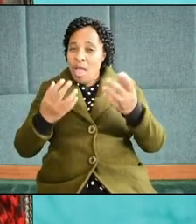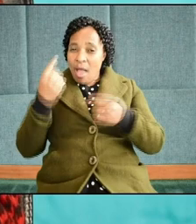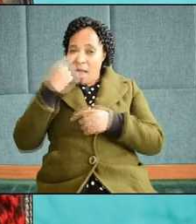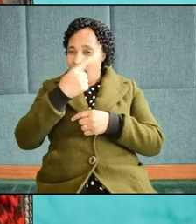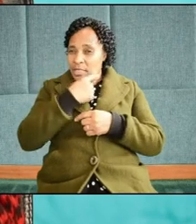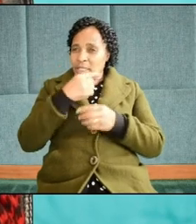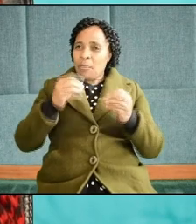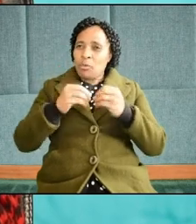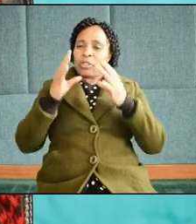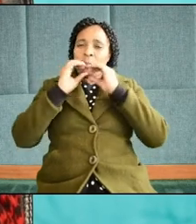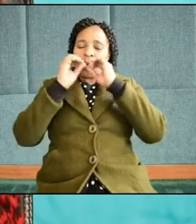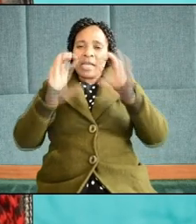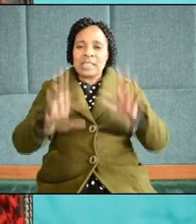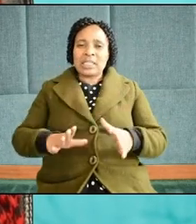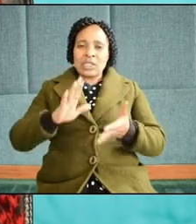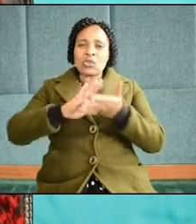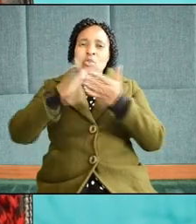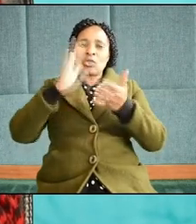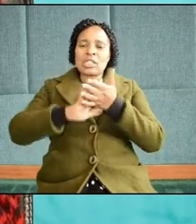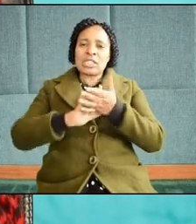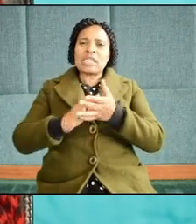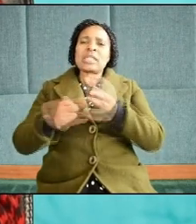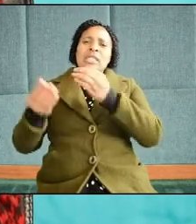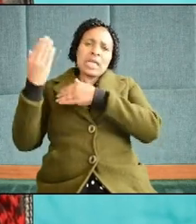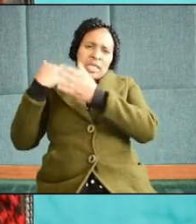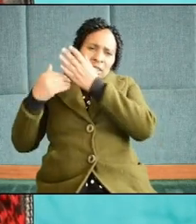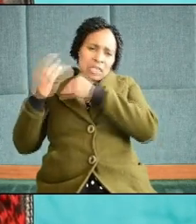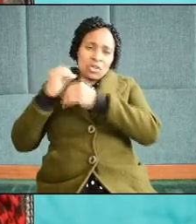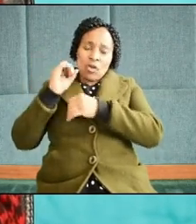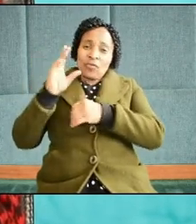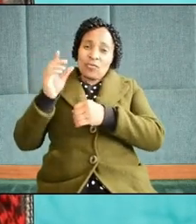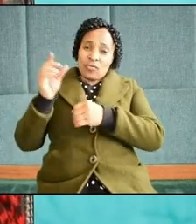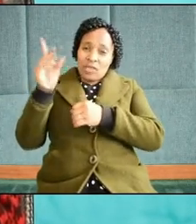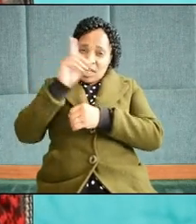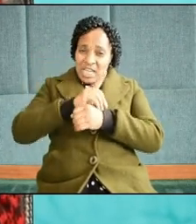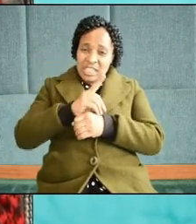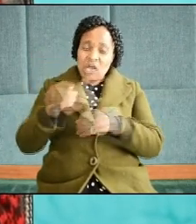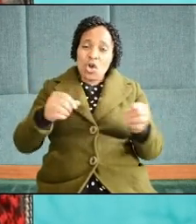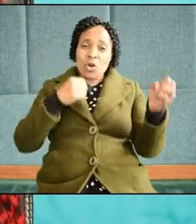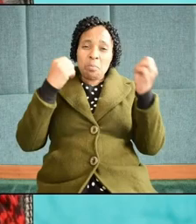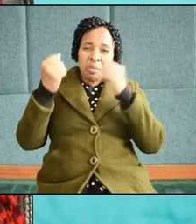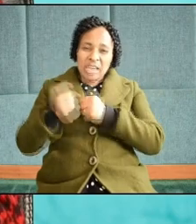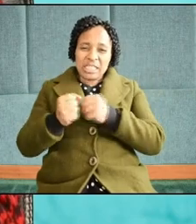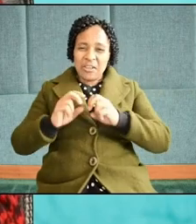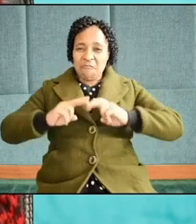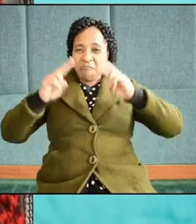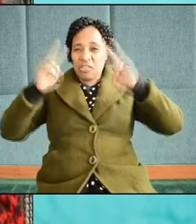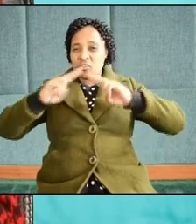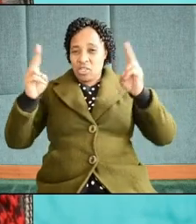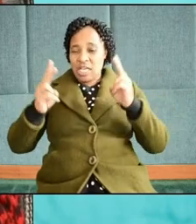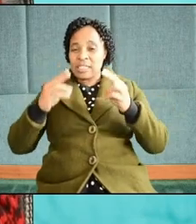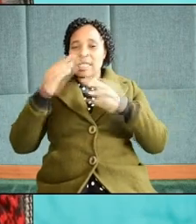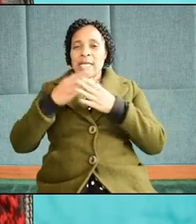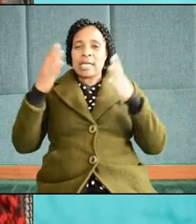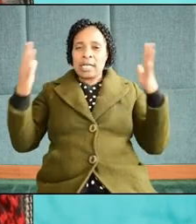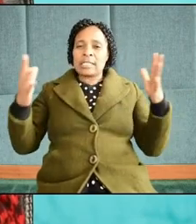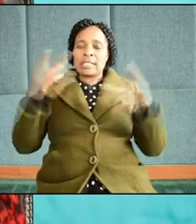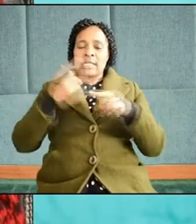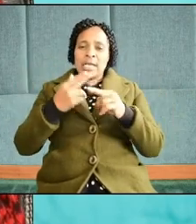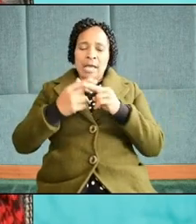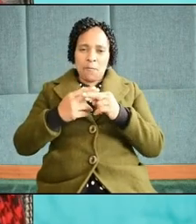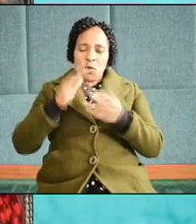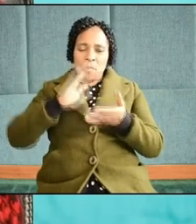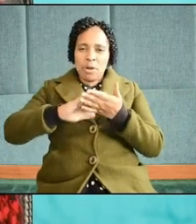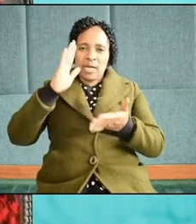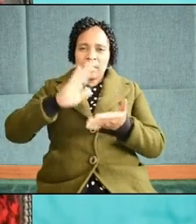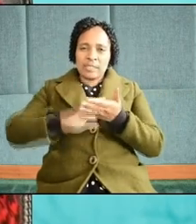blessed, most glorious, the Ancient of Days, Almighty, Victorious, thy great name we praise.